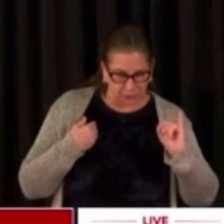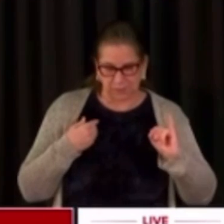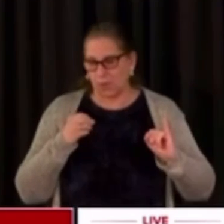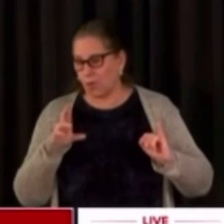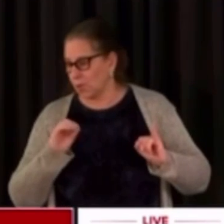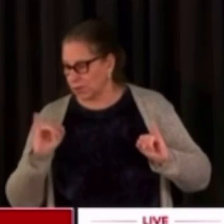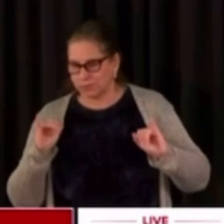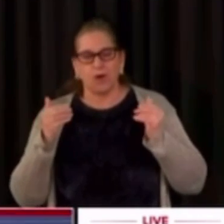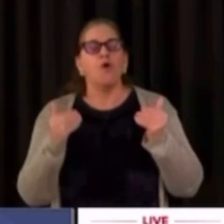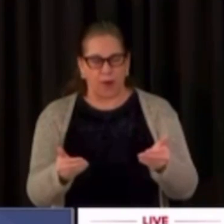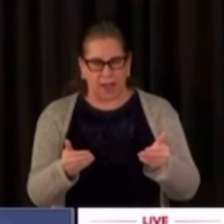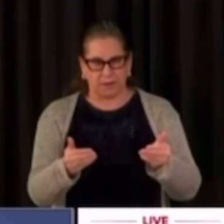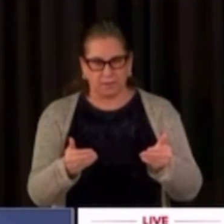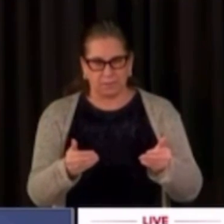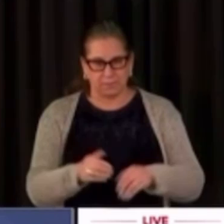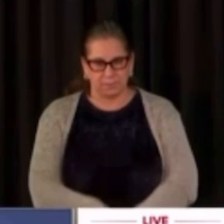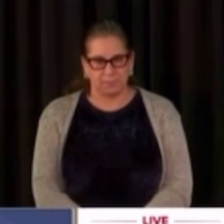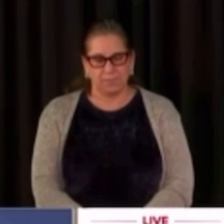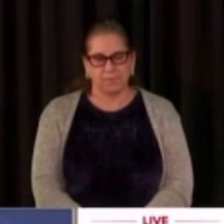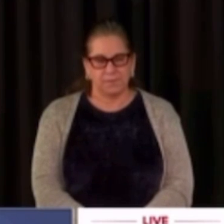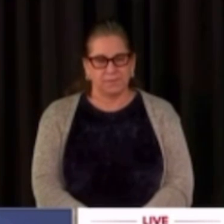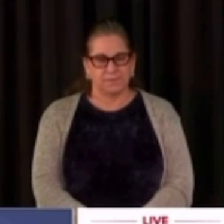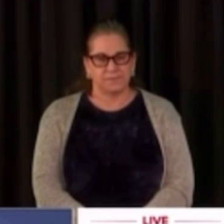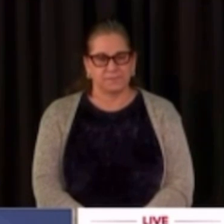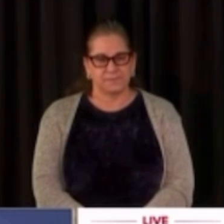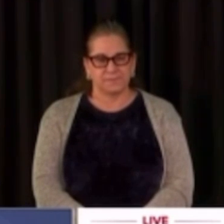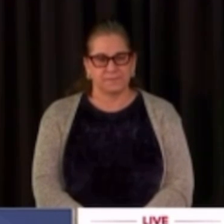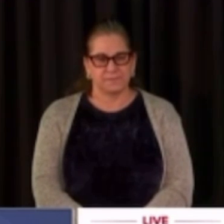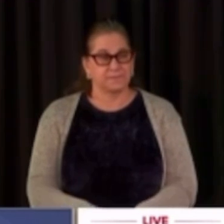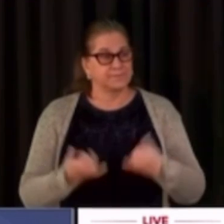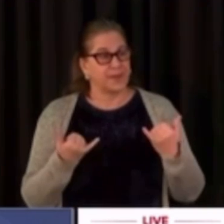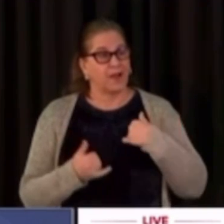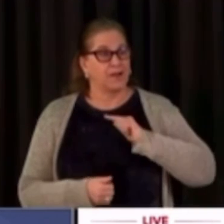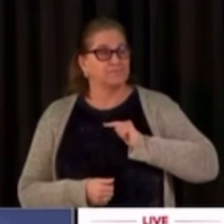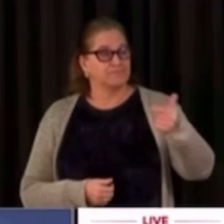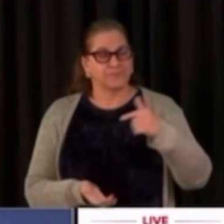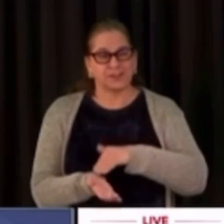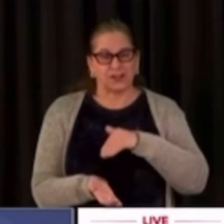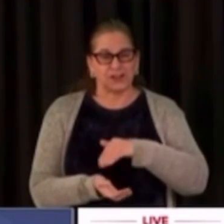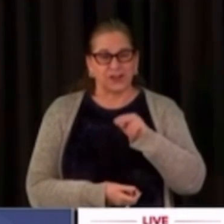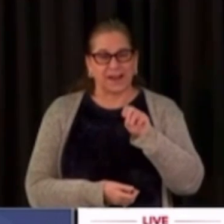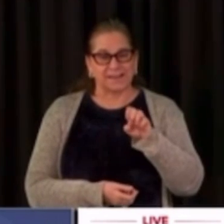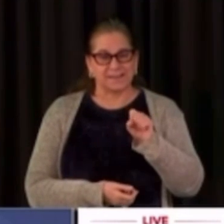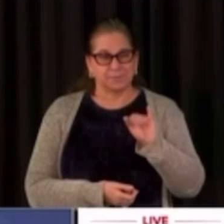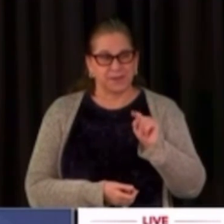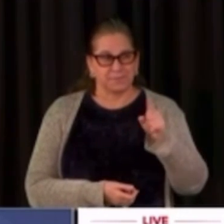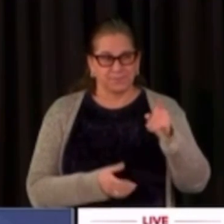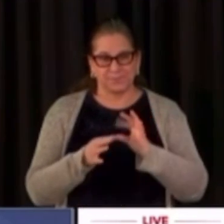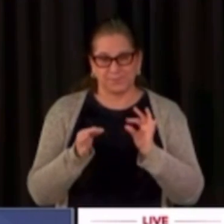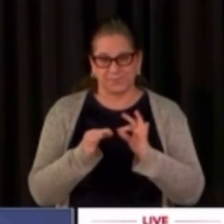So at this point, I think I'm going to ask Dr. Nesbitt to talk about what seniors should